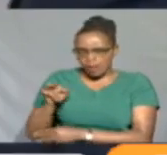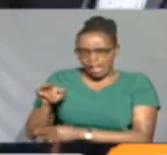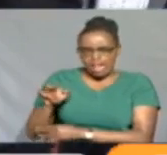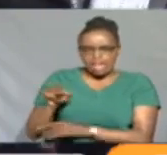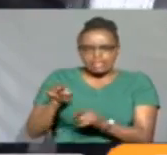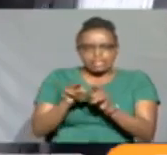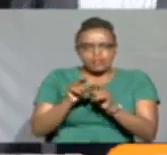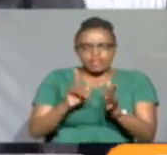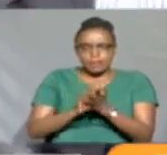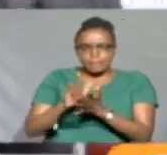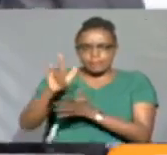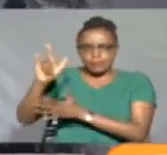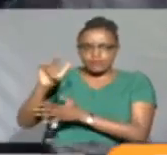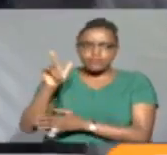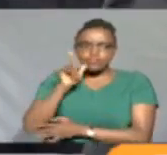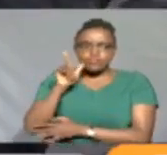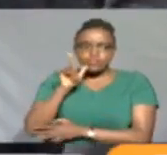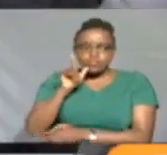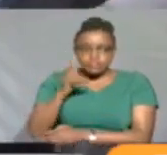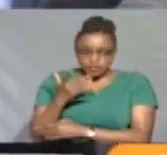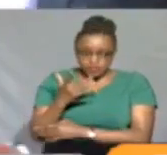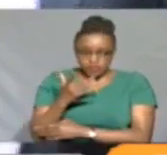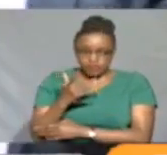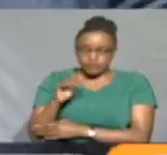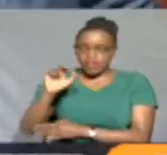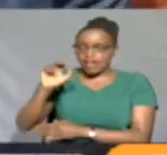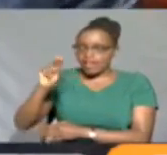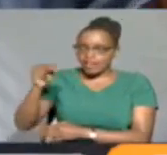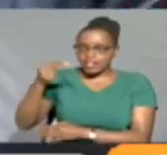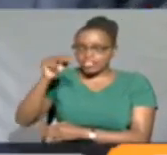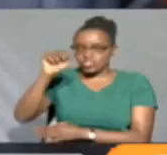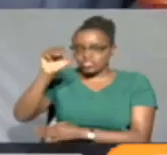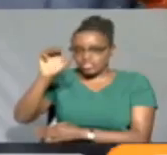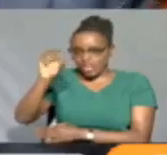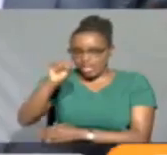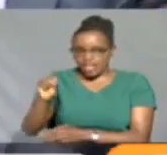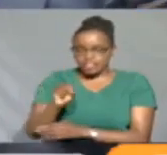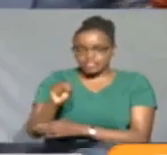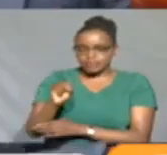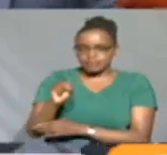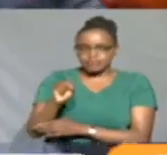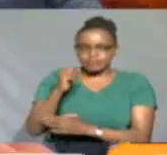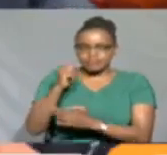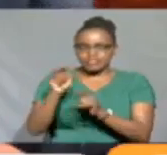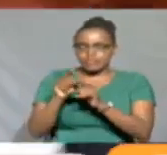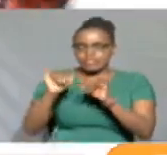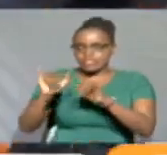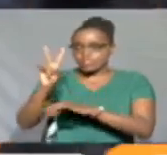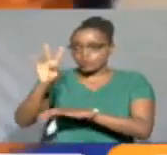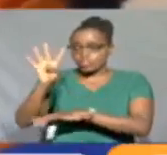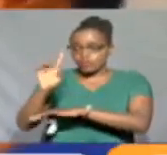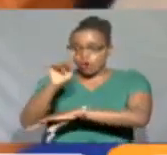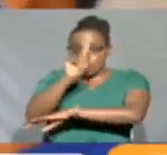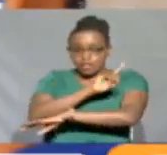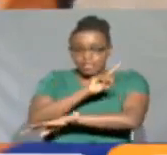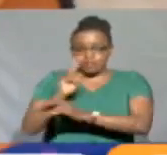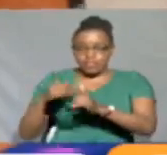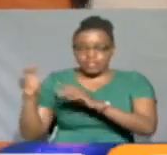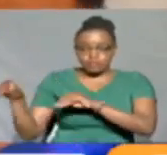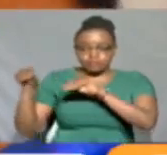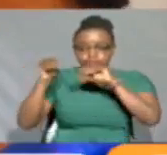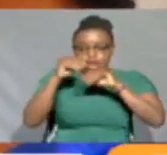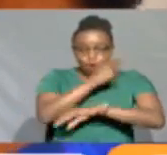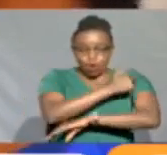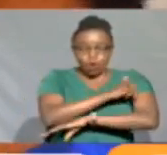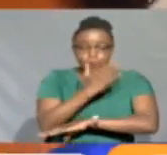She had left the country for London's Royal Maiden NHS Hospital on May 29th, where she spent 24 days before being transferred